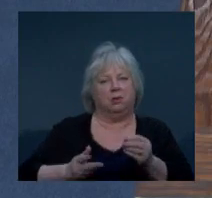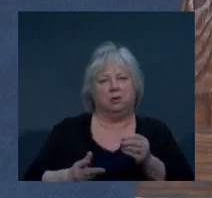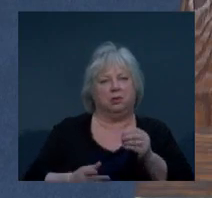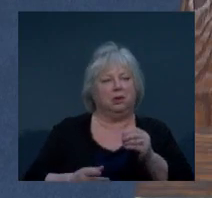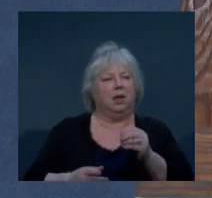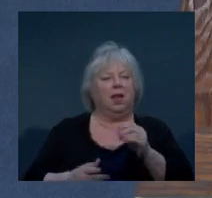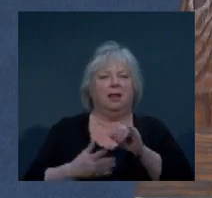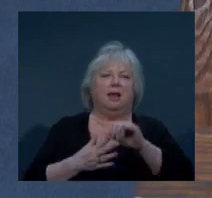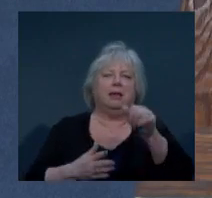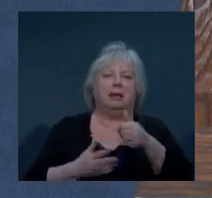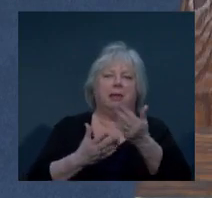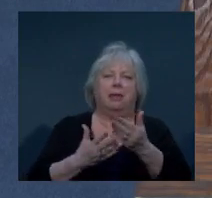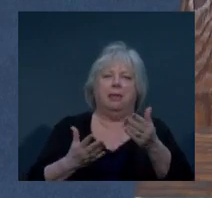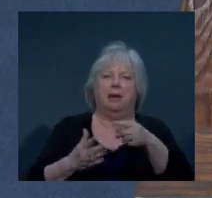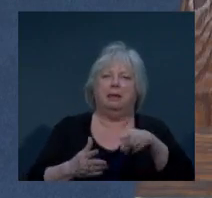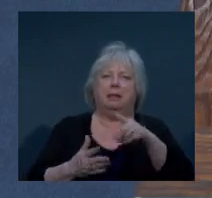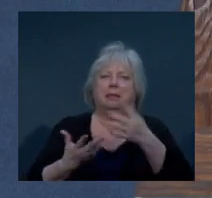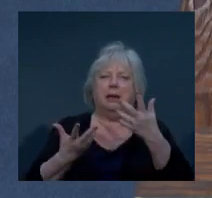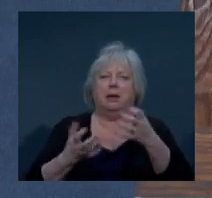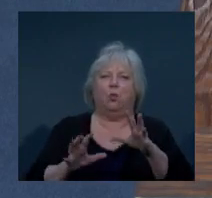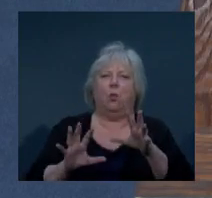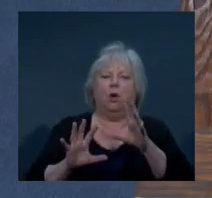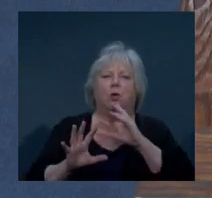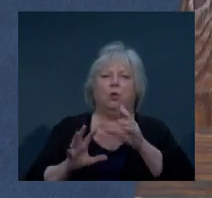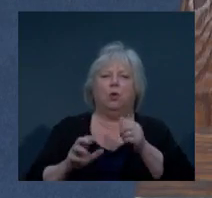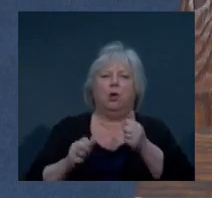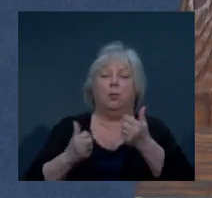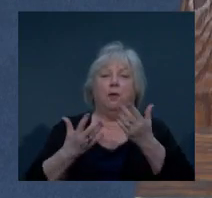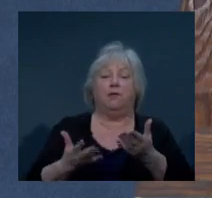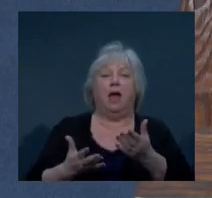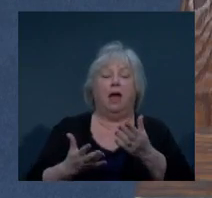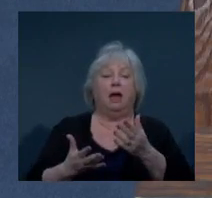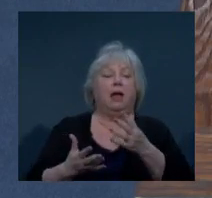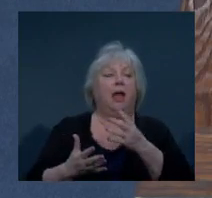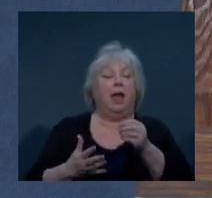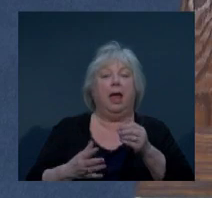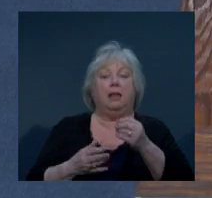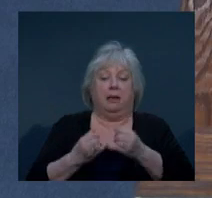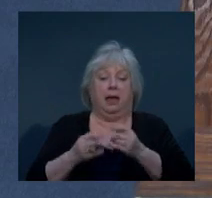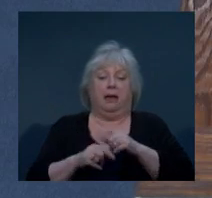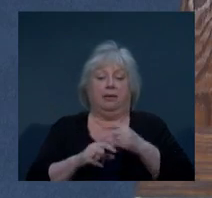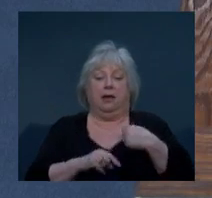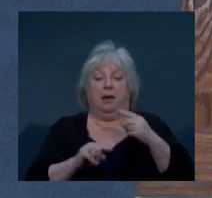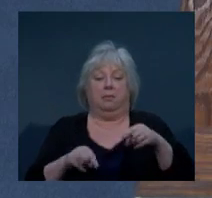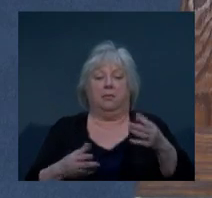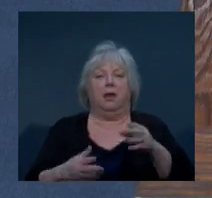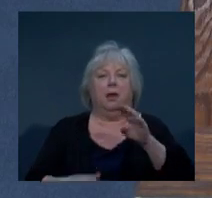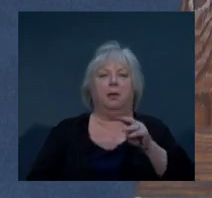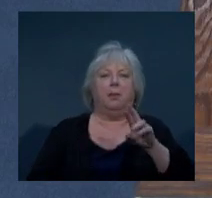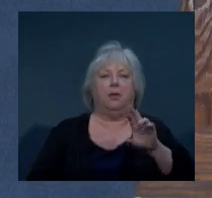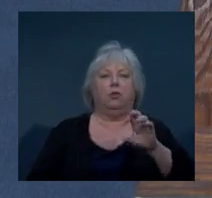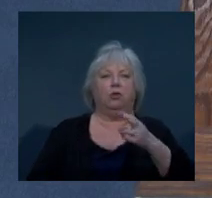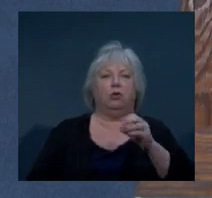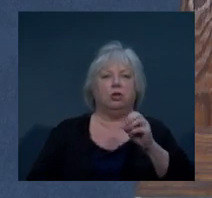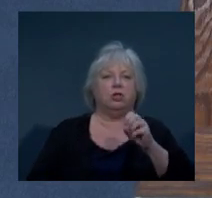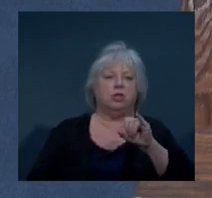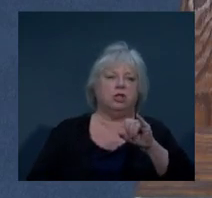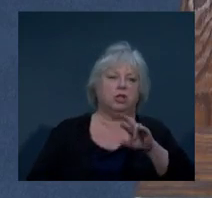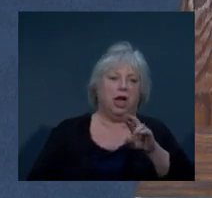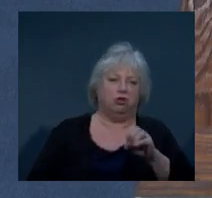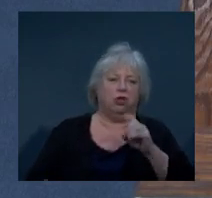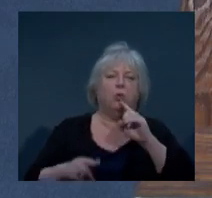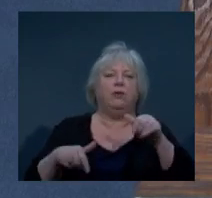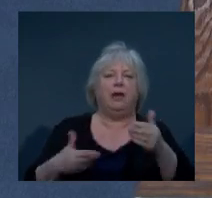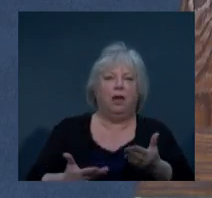thing. They didn't want to provide how that money was spent, and this last time they did, Mr. Cheshire actually did show some transparency, but